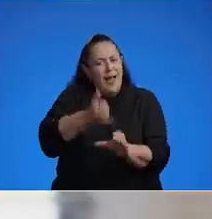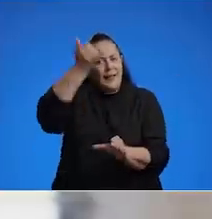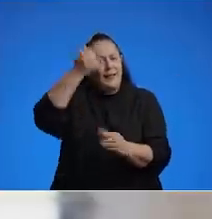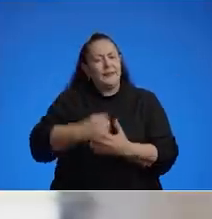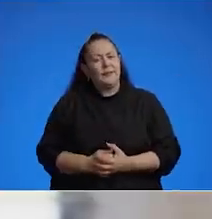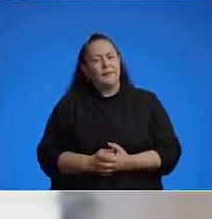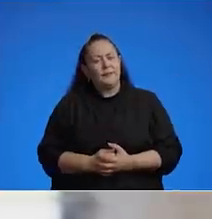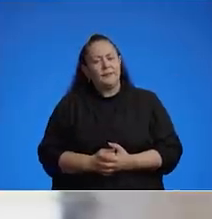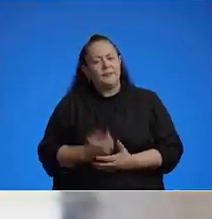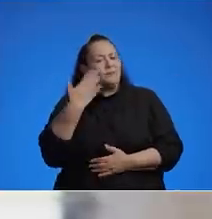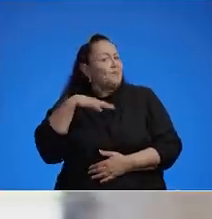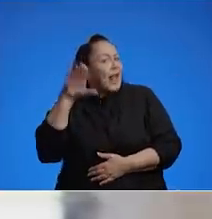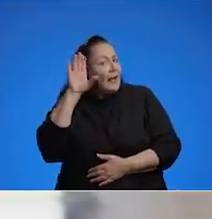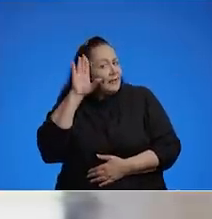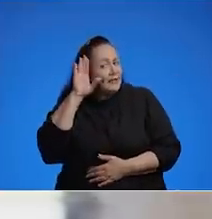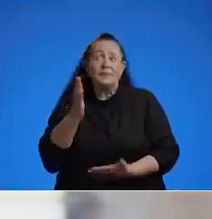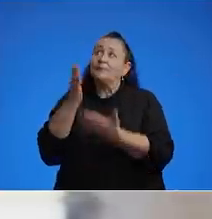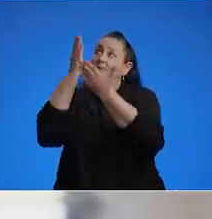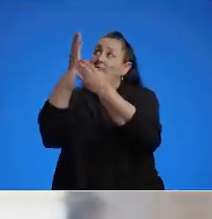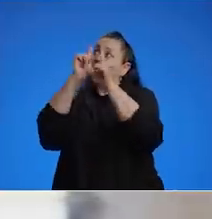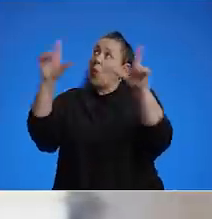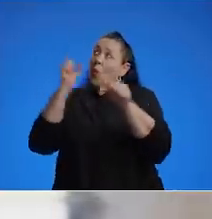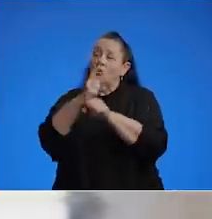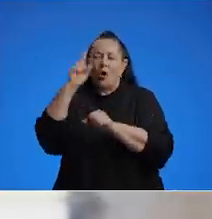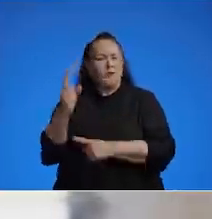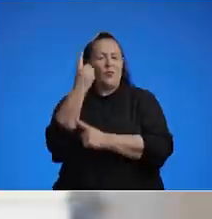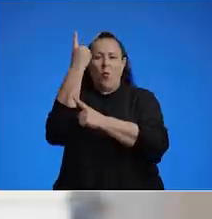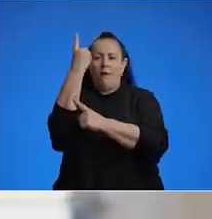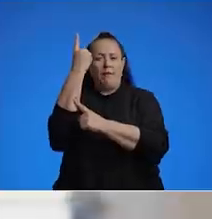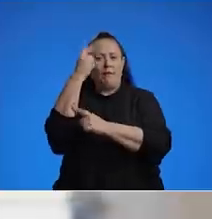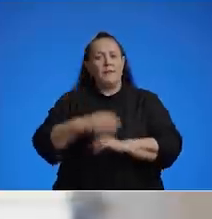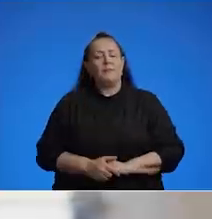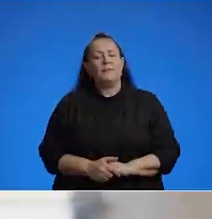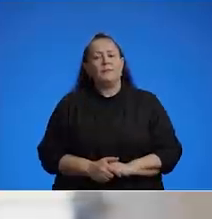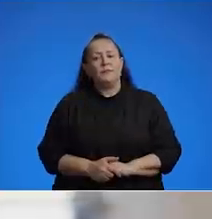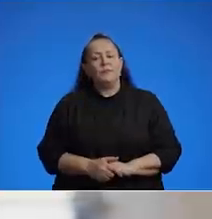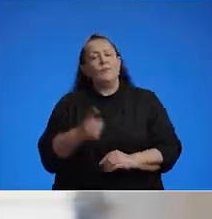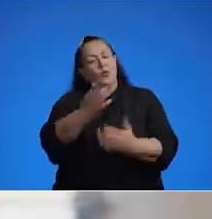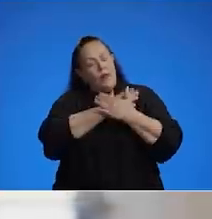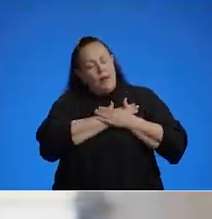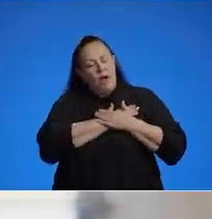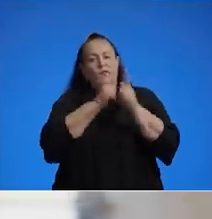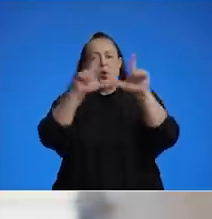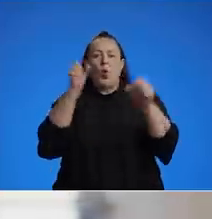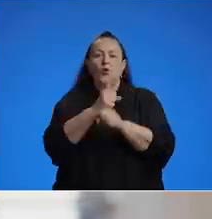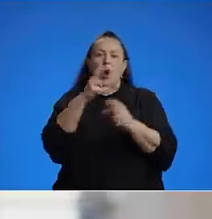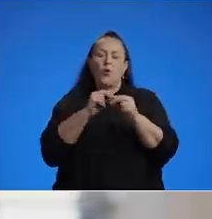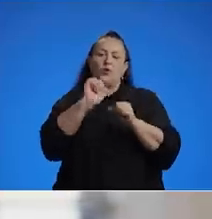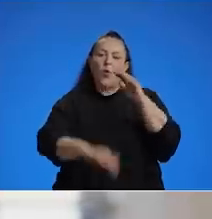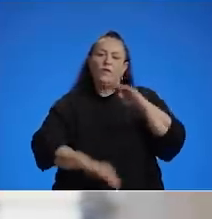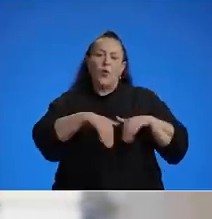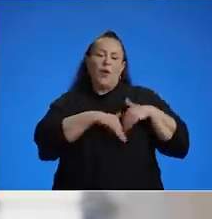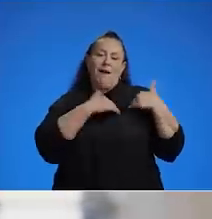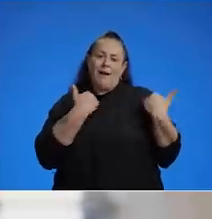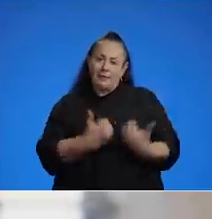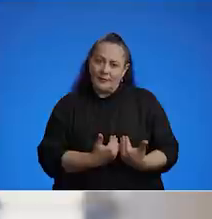Listen, Israel, the Lord our God is the one Lord. You shall love the Lord your God with